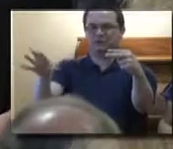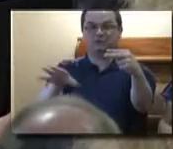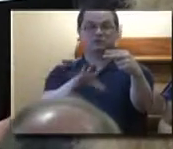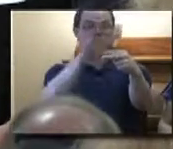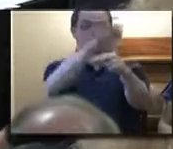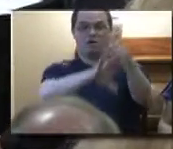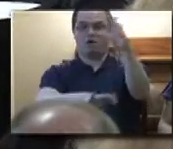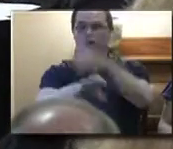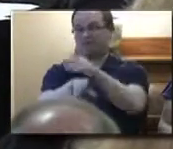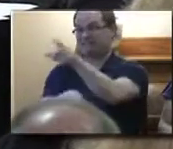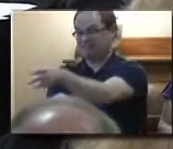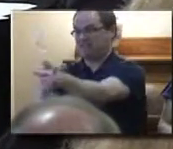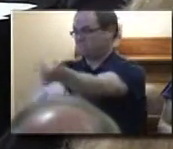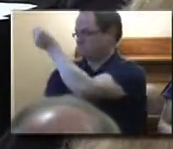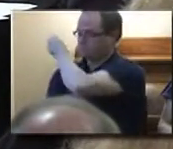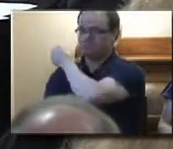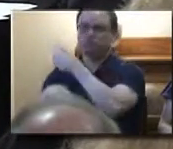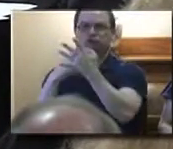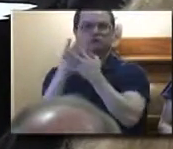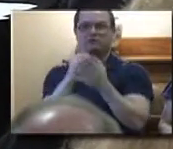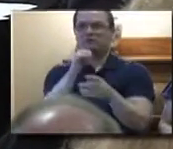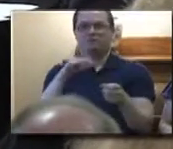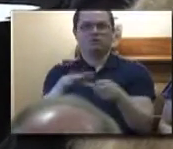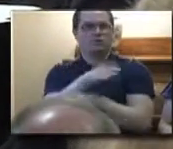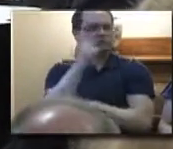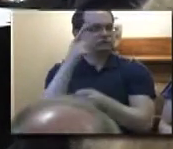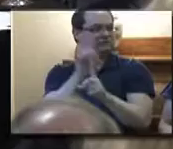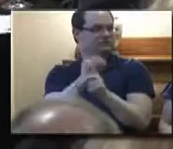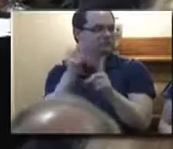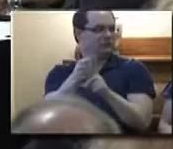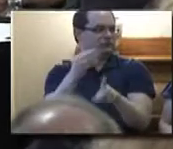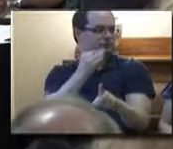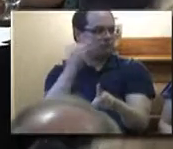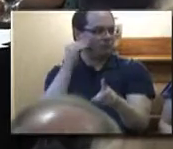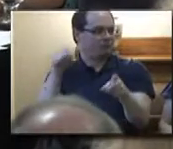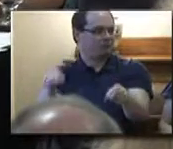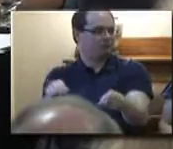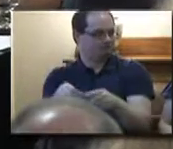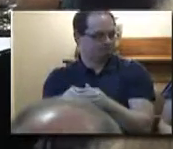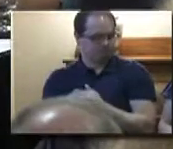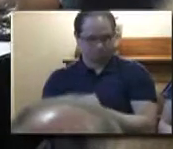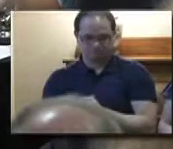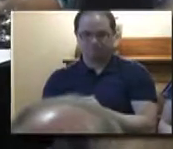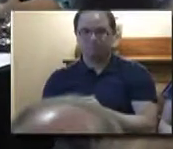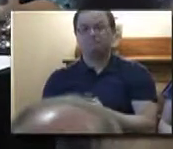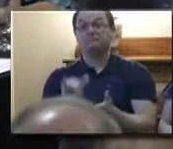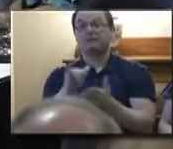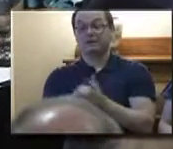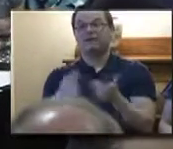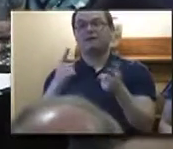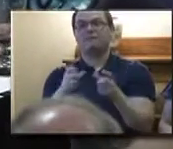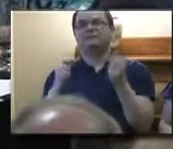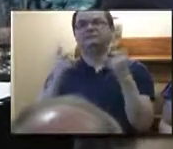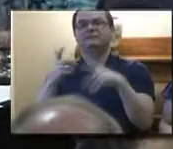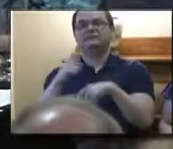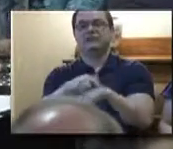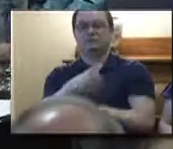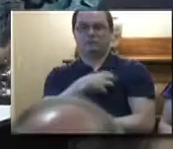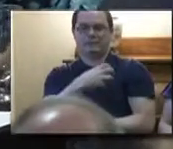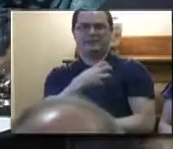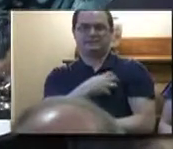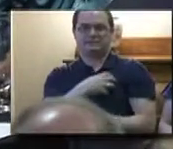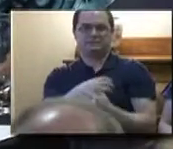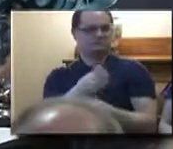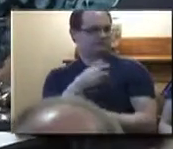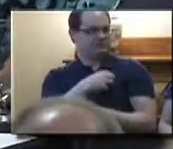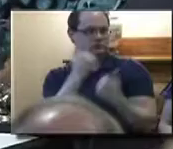them to jail without really understanding what's going on. So that happens a lot with policemen, that they